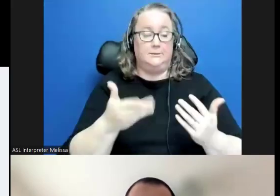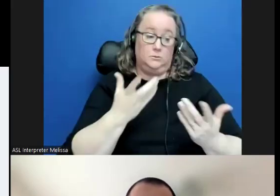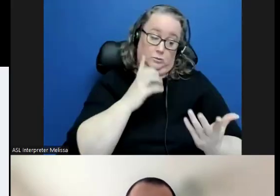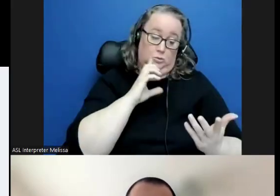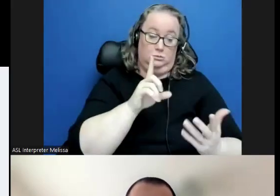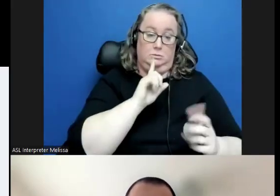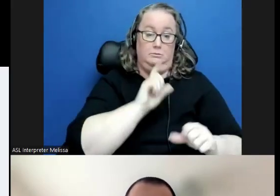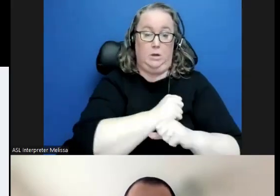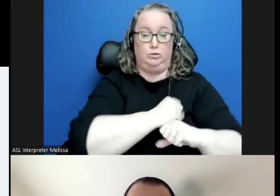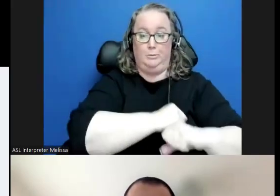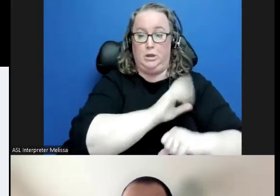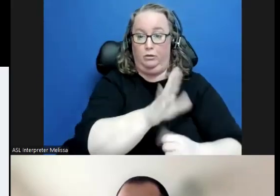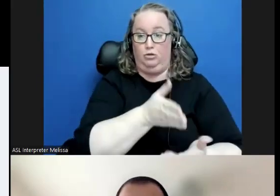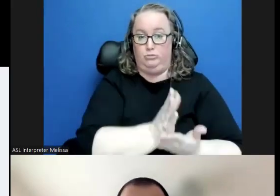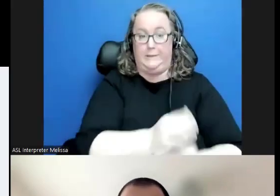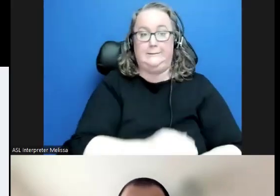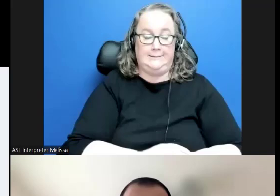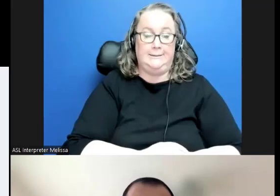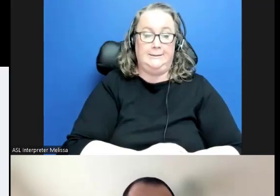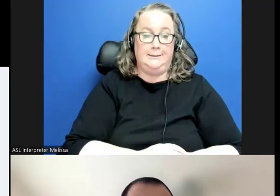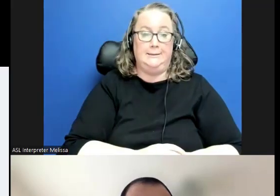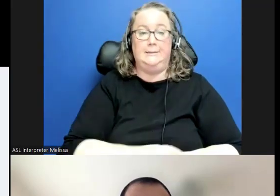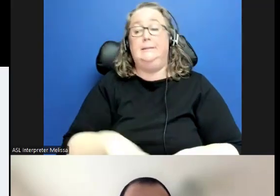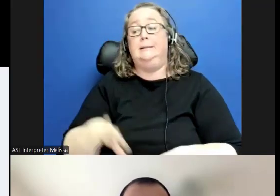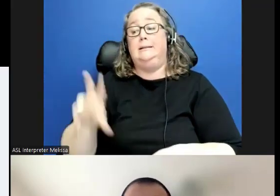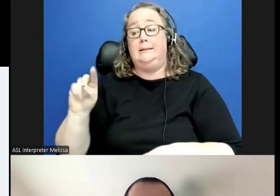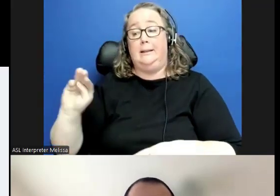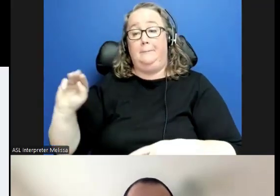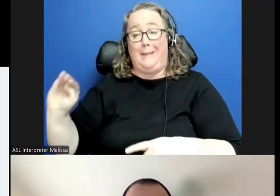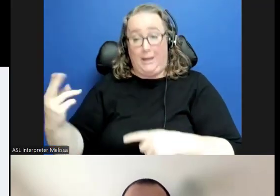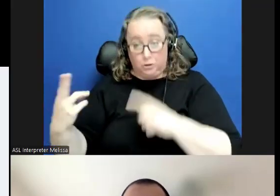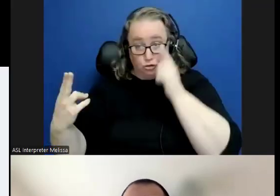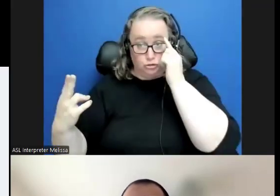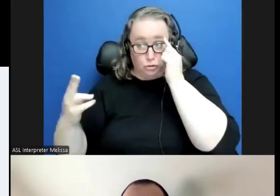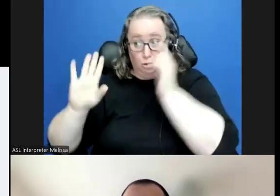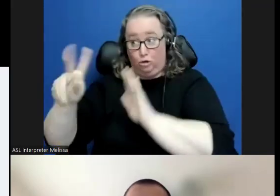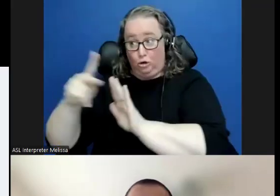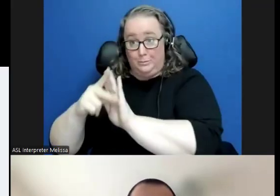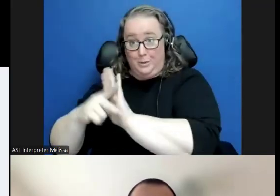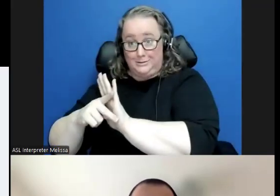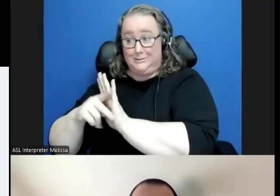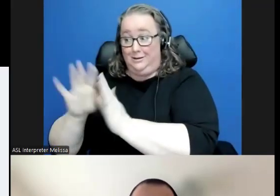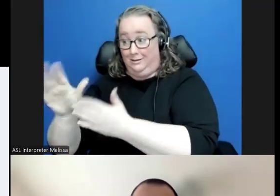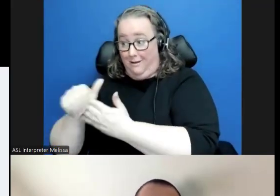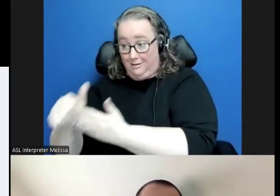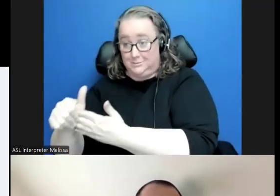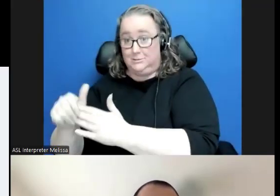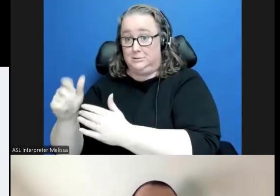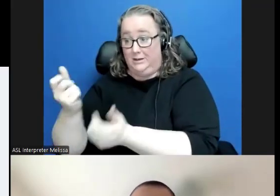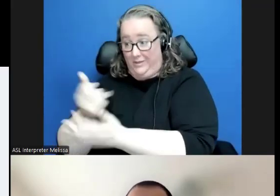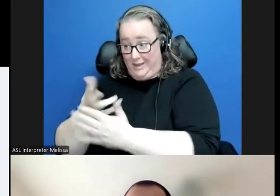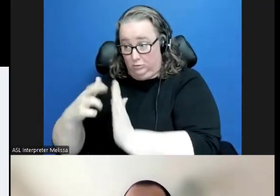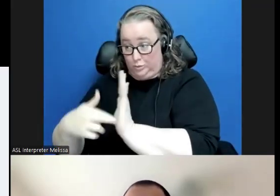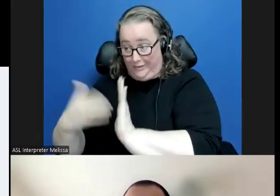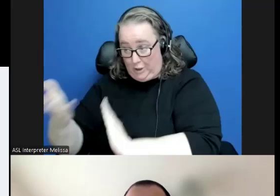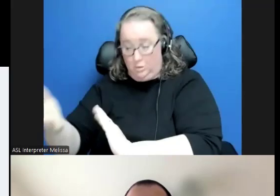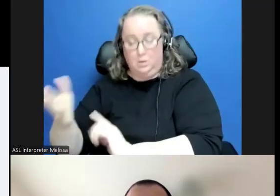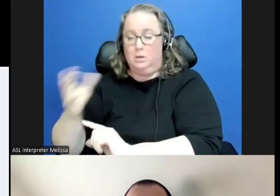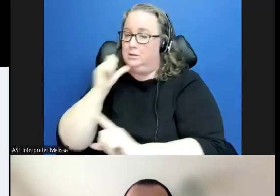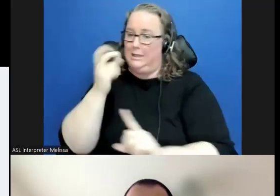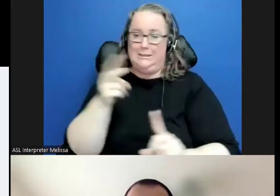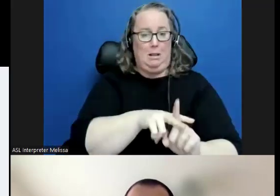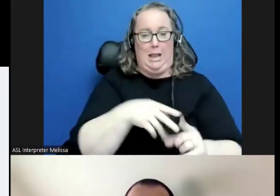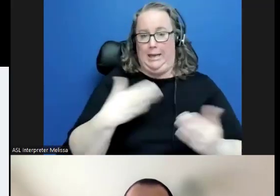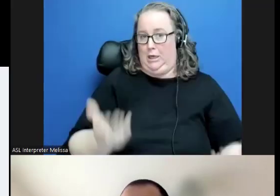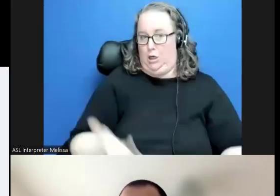rights. Department of Mental Health regulations, policies, and guidance that protect patients do not apply.